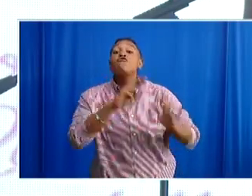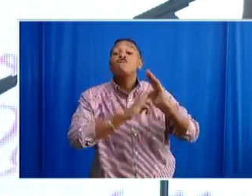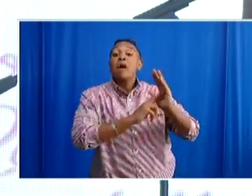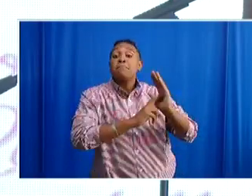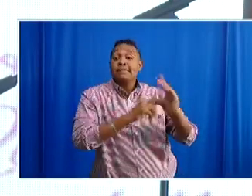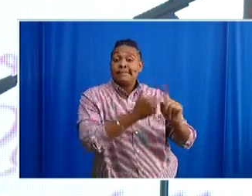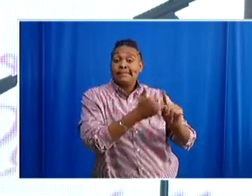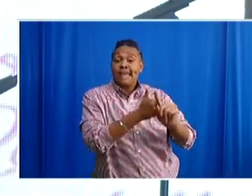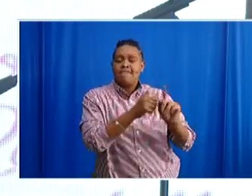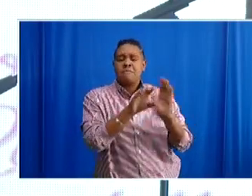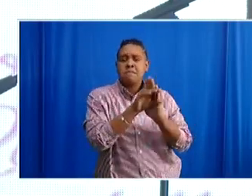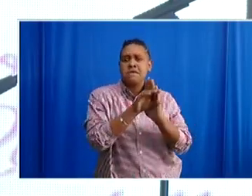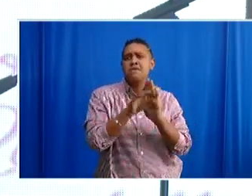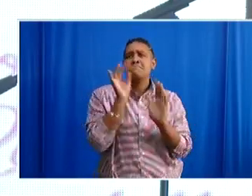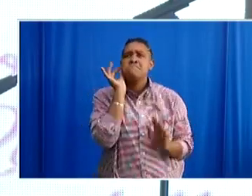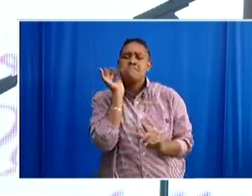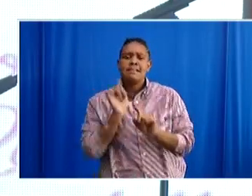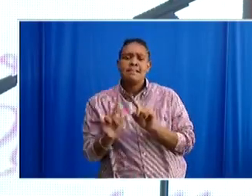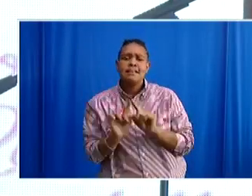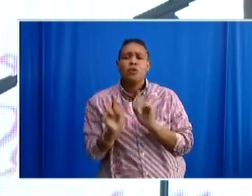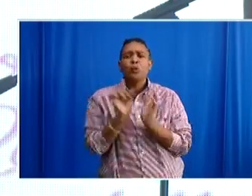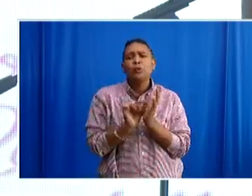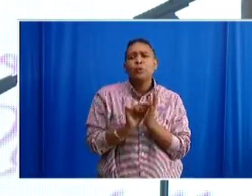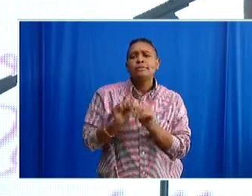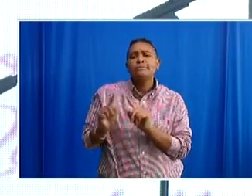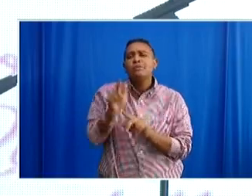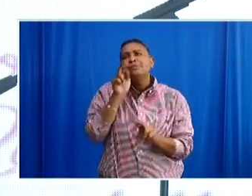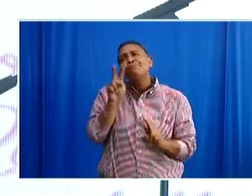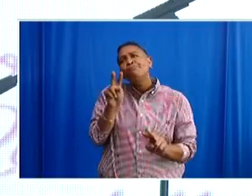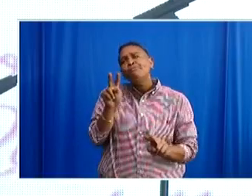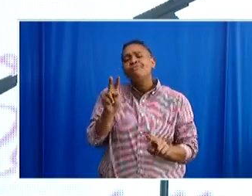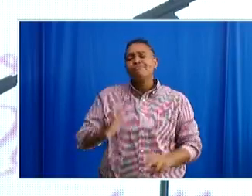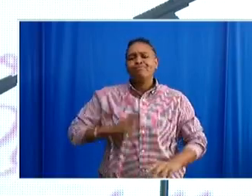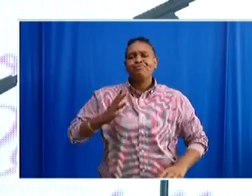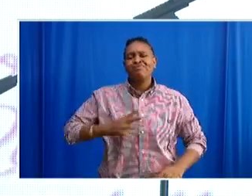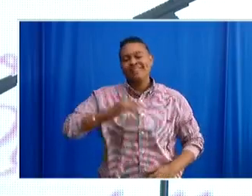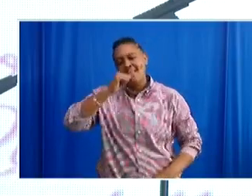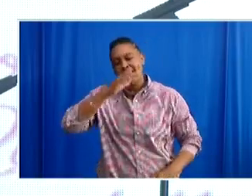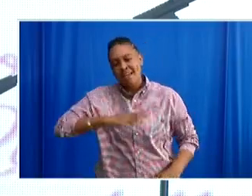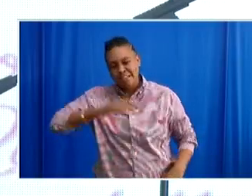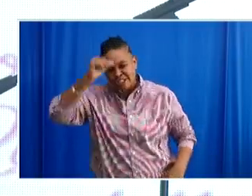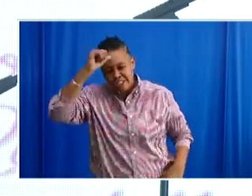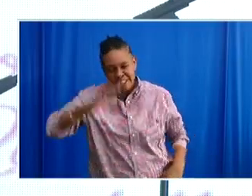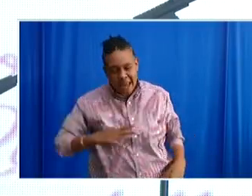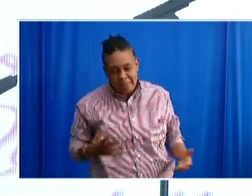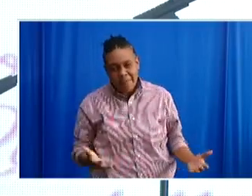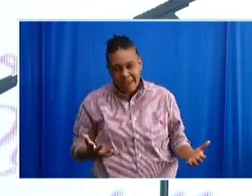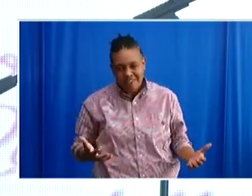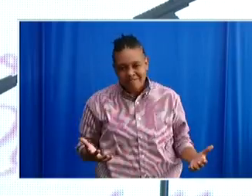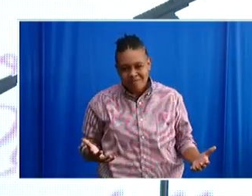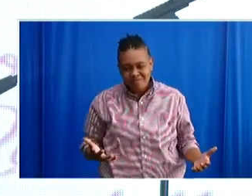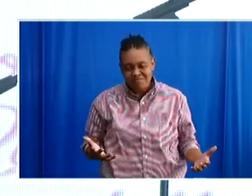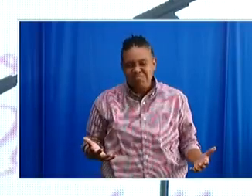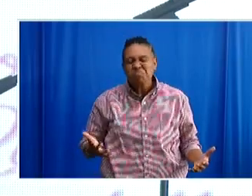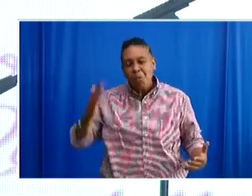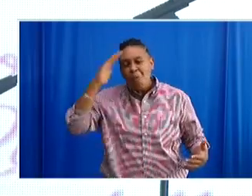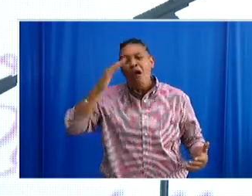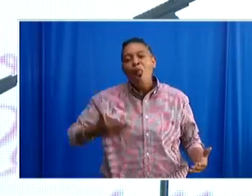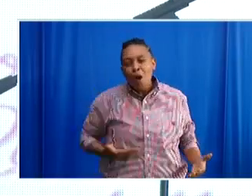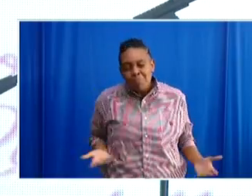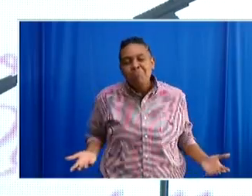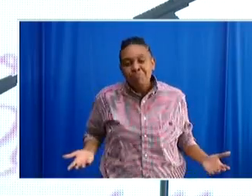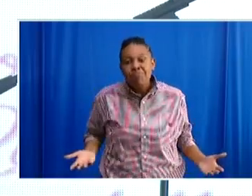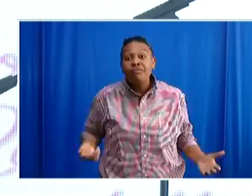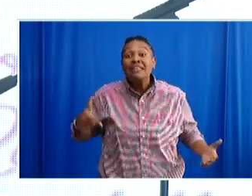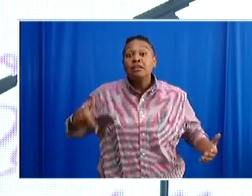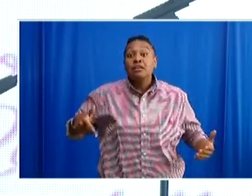representatives of the media, distinguished ladies and gentlemen, welcome